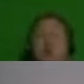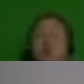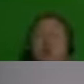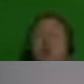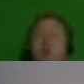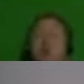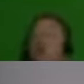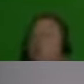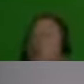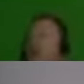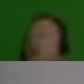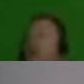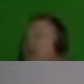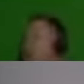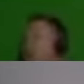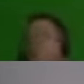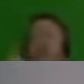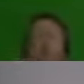What's happening?